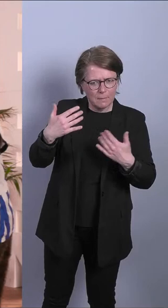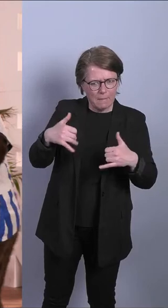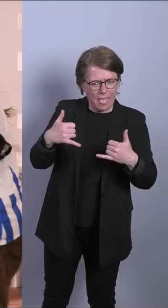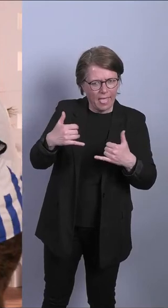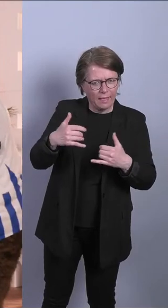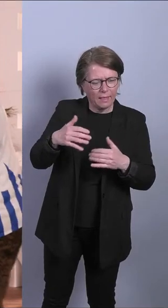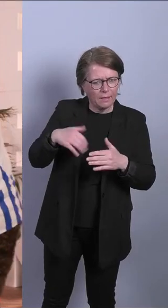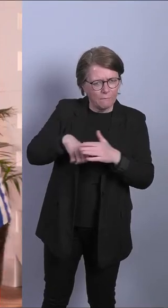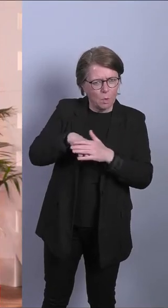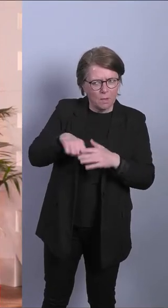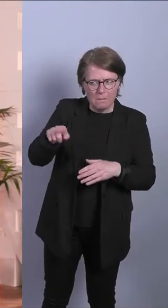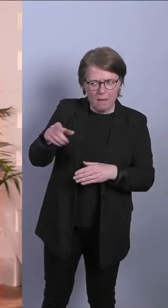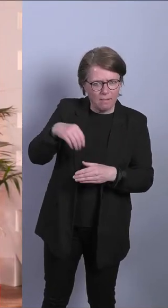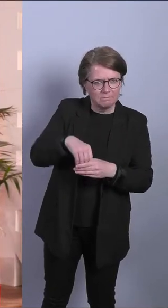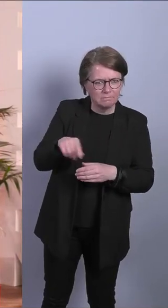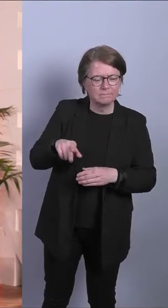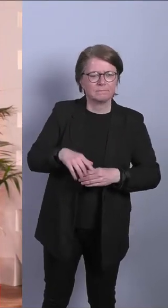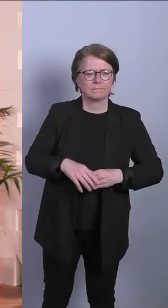there?